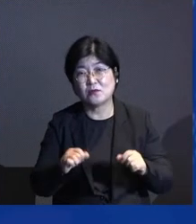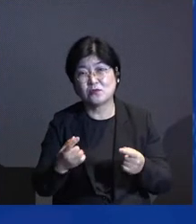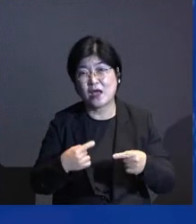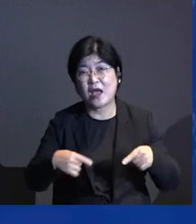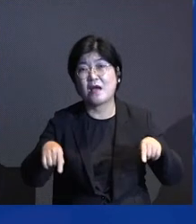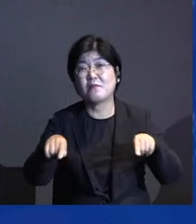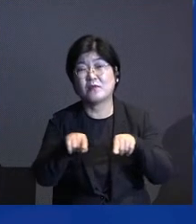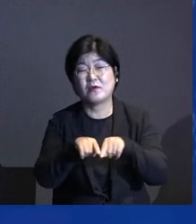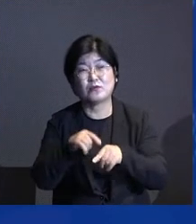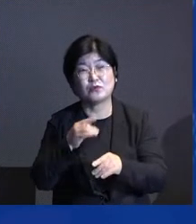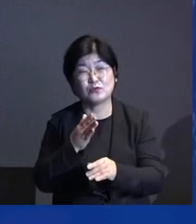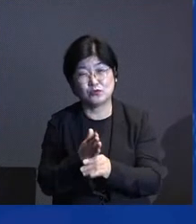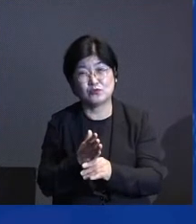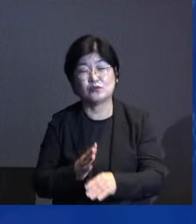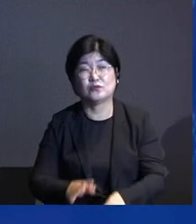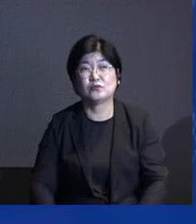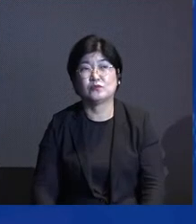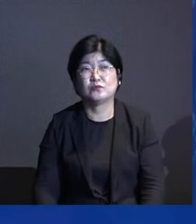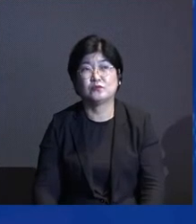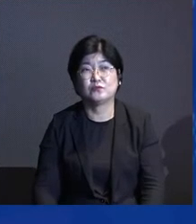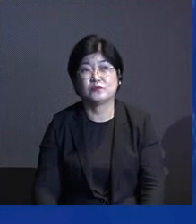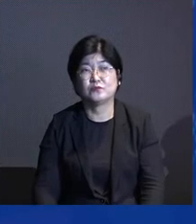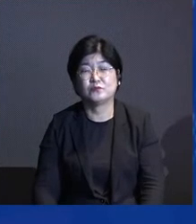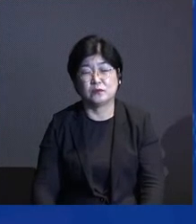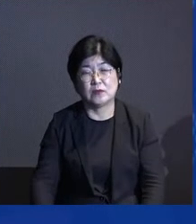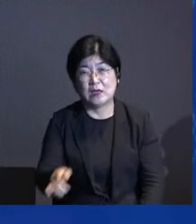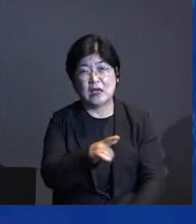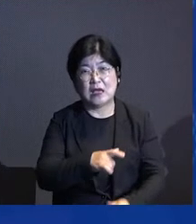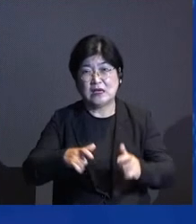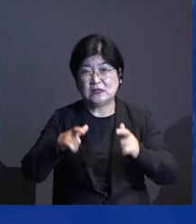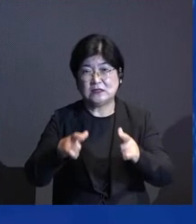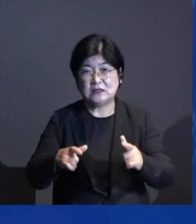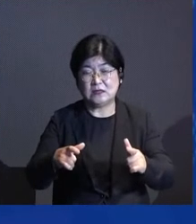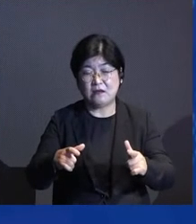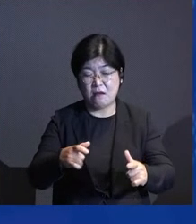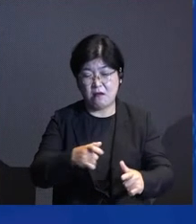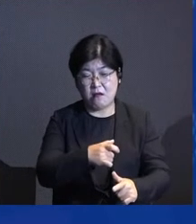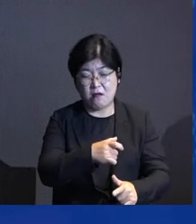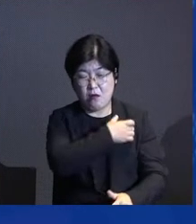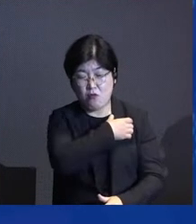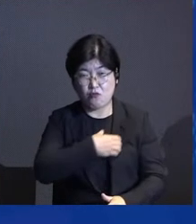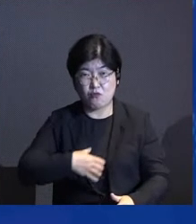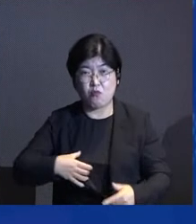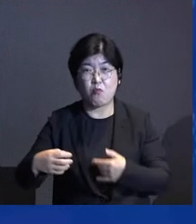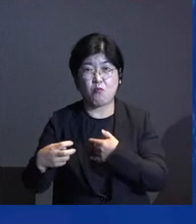with the commune health station and the health sector to provide a checkup